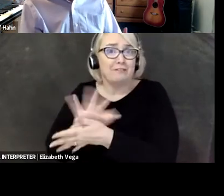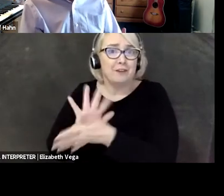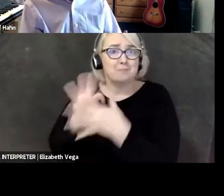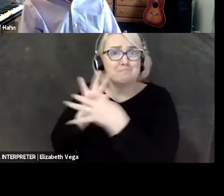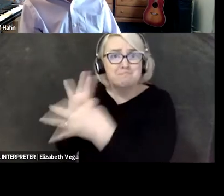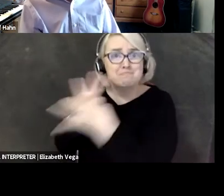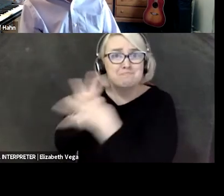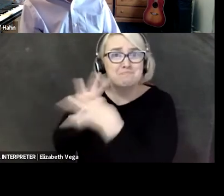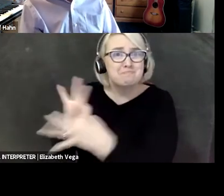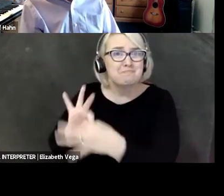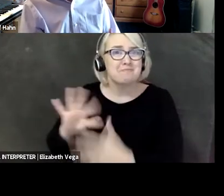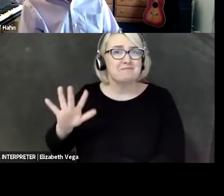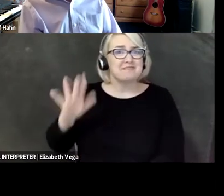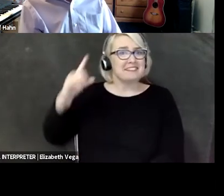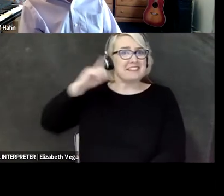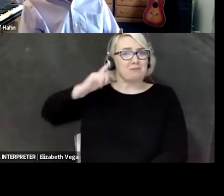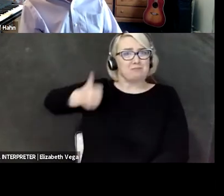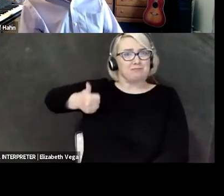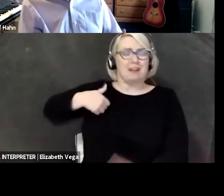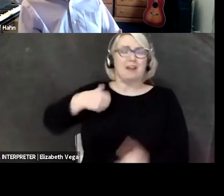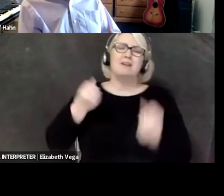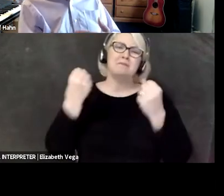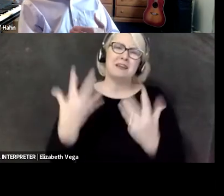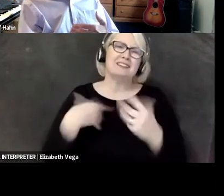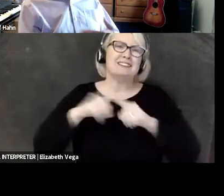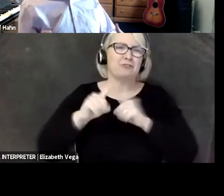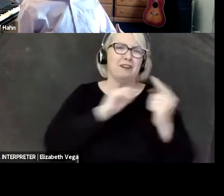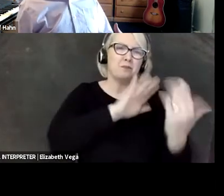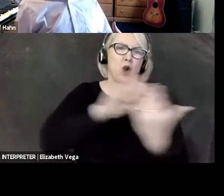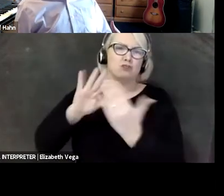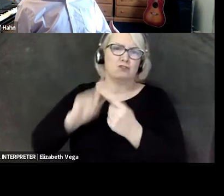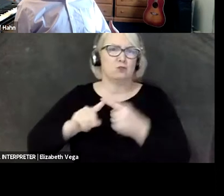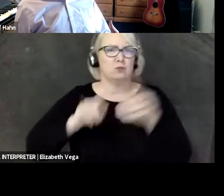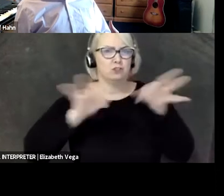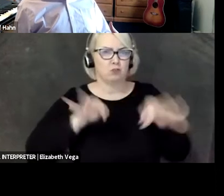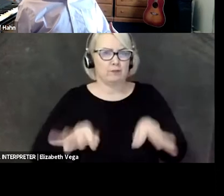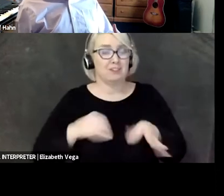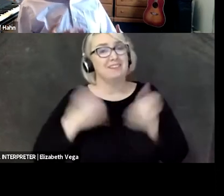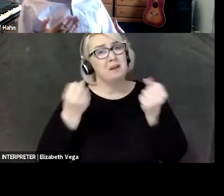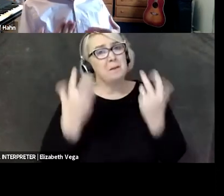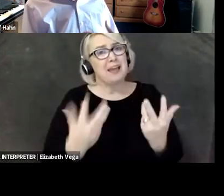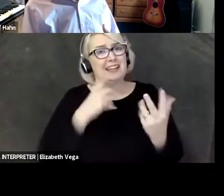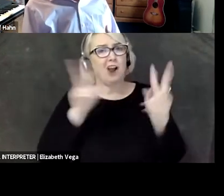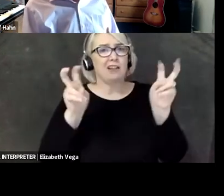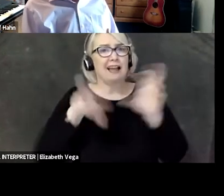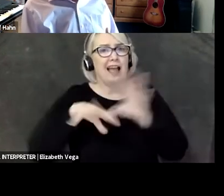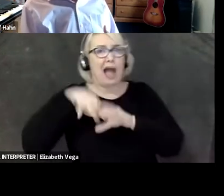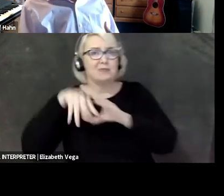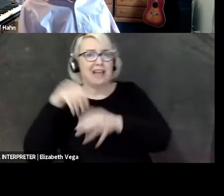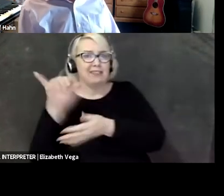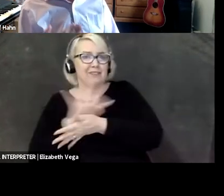There are different ways of approaching description. Many of them are sometimes outside of the film and sometimes you're in the